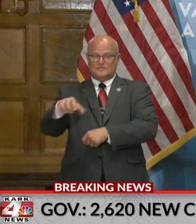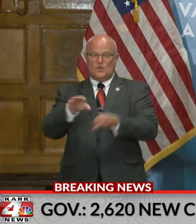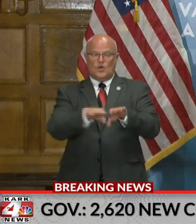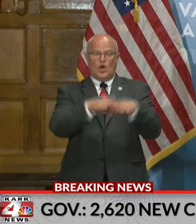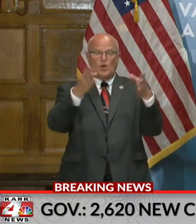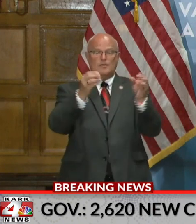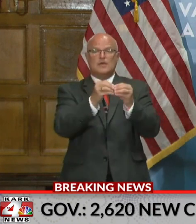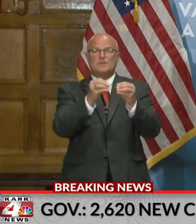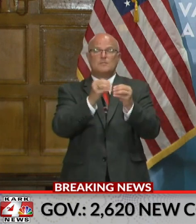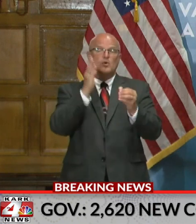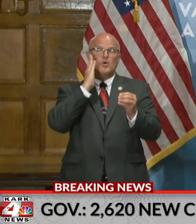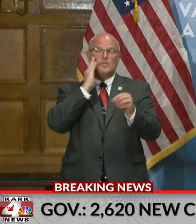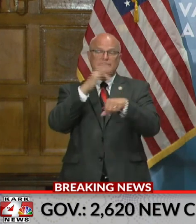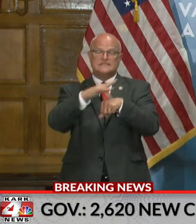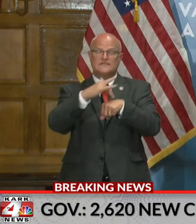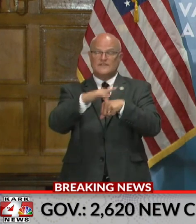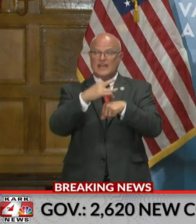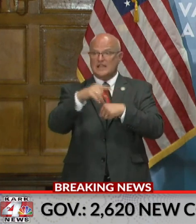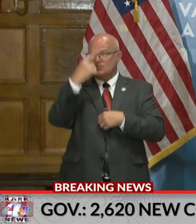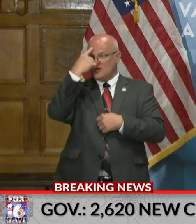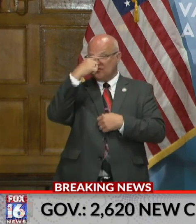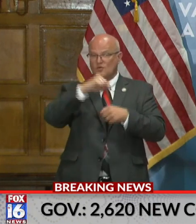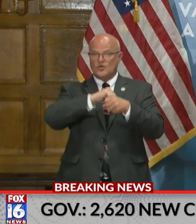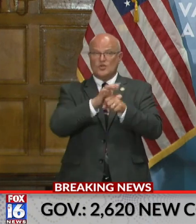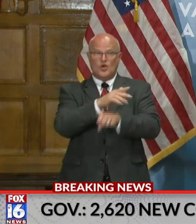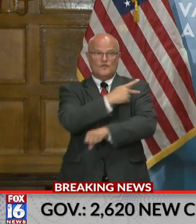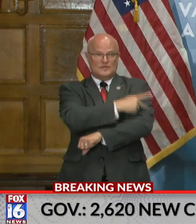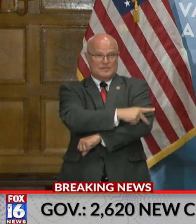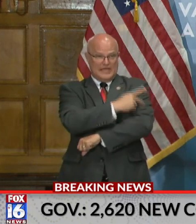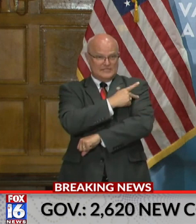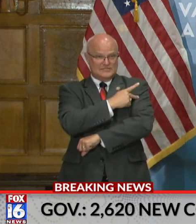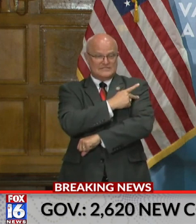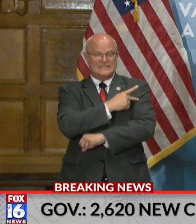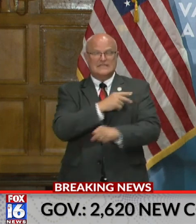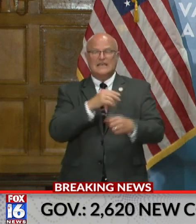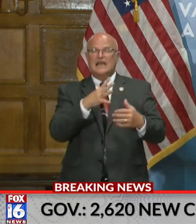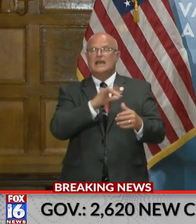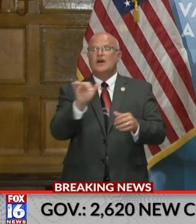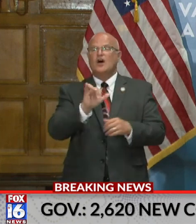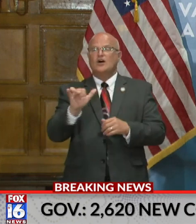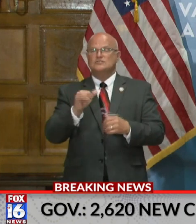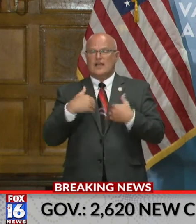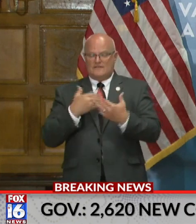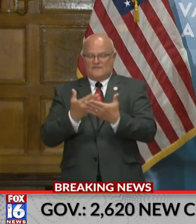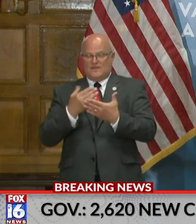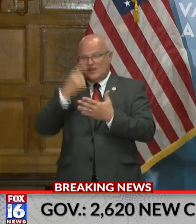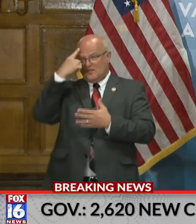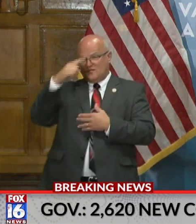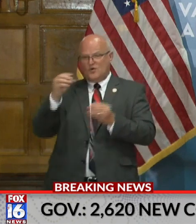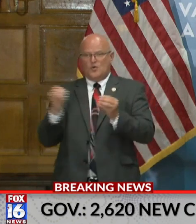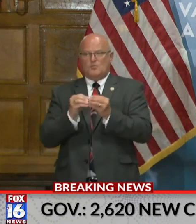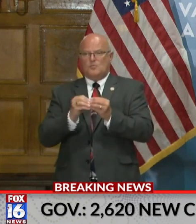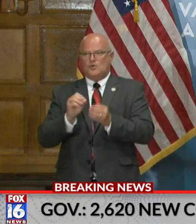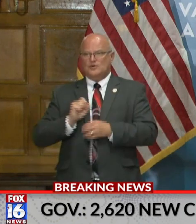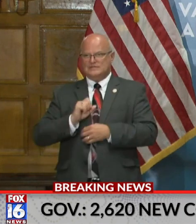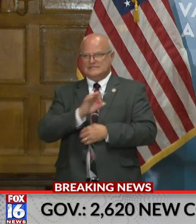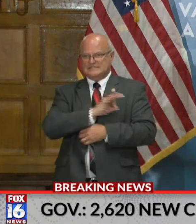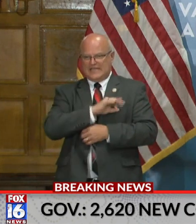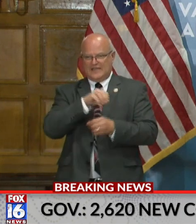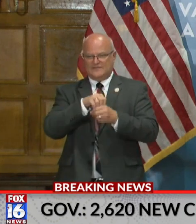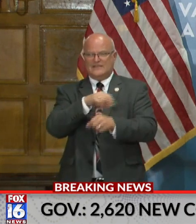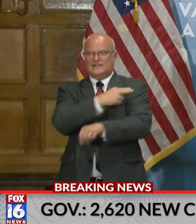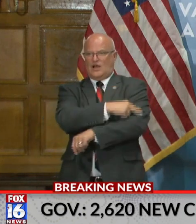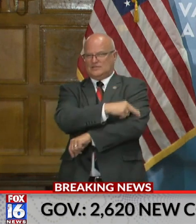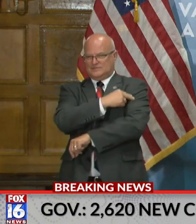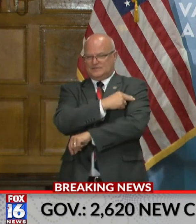up additional beds that will be available for COVID patients, as well as providing funding for staffing. And